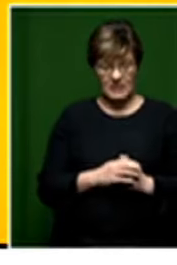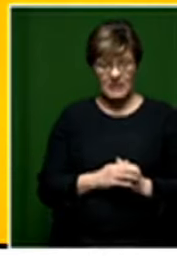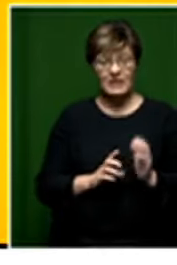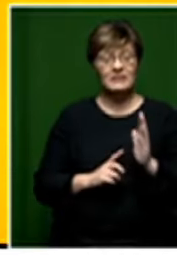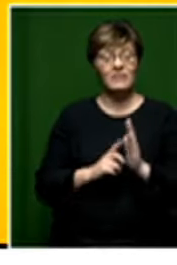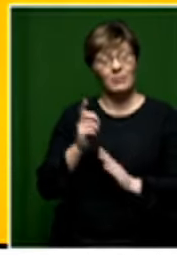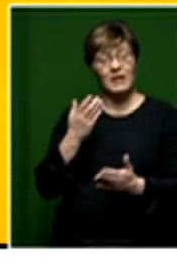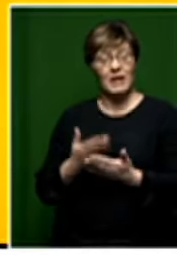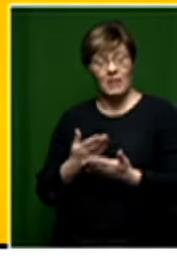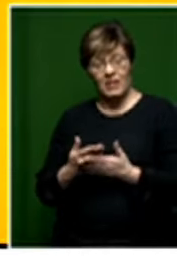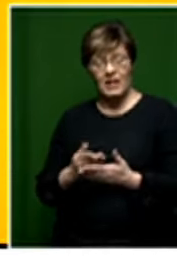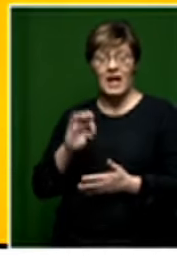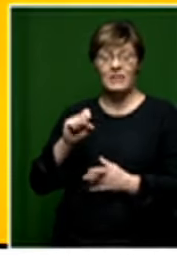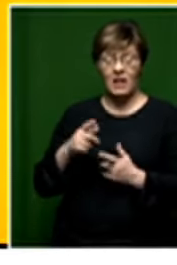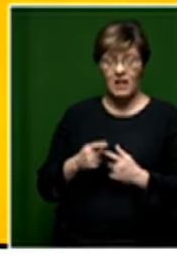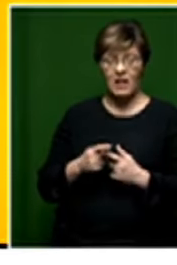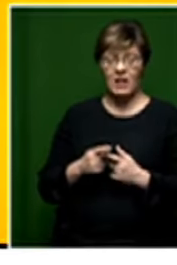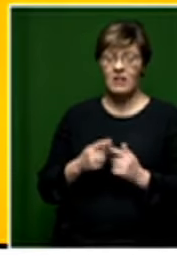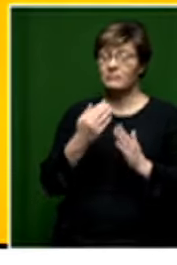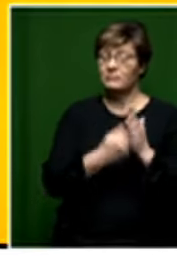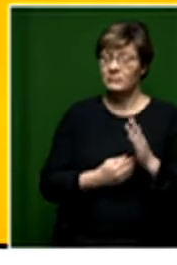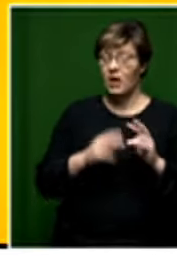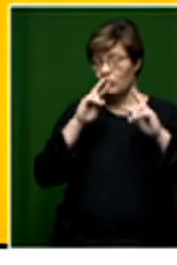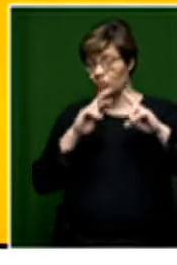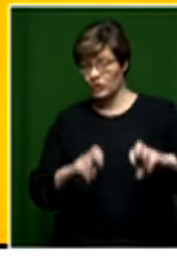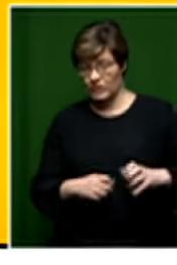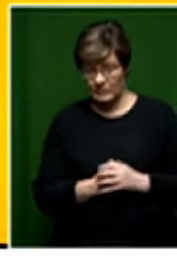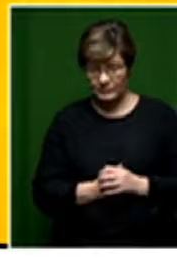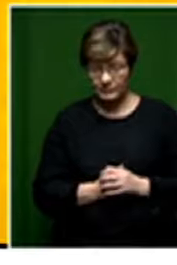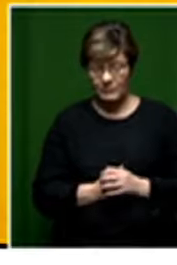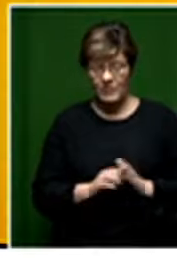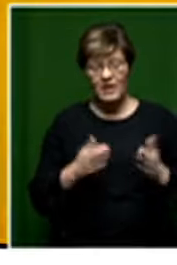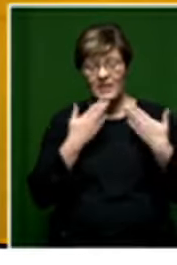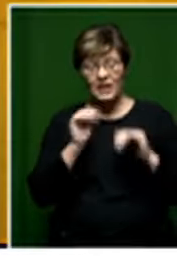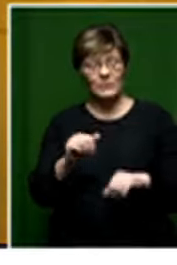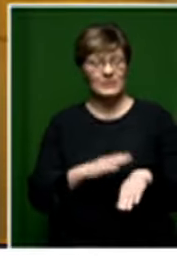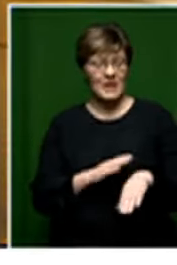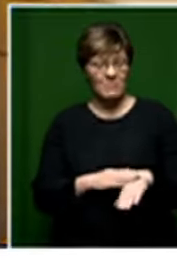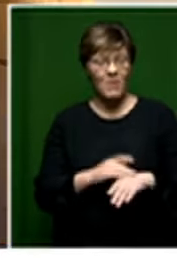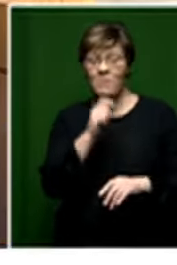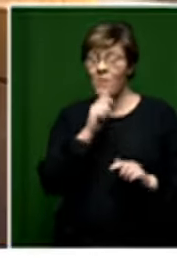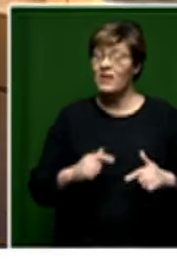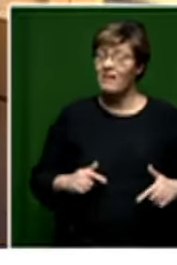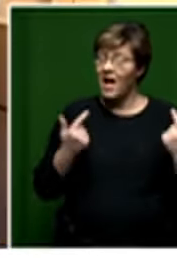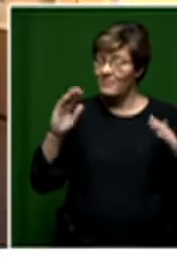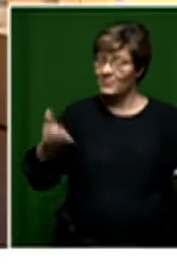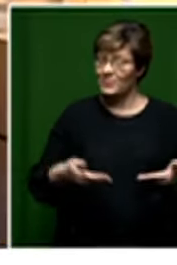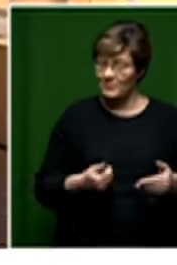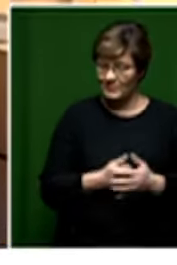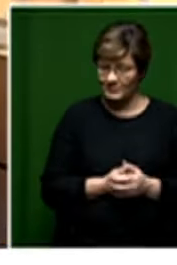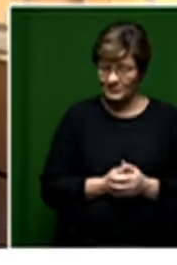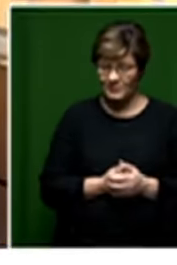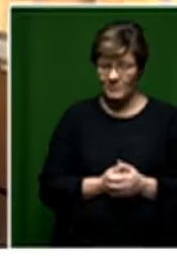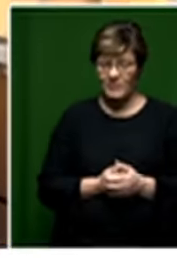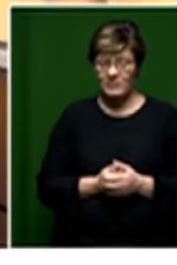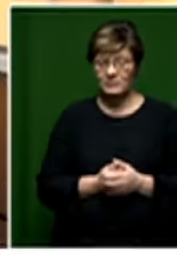Developmental, Capable and Ethical State Research Division. Dr. Roberts, thanks for your time. Welcome to Morning Live. Yes, good